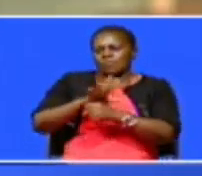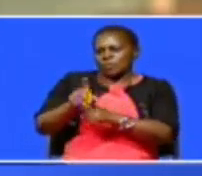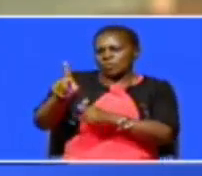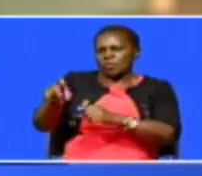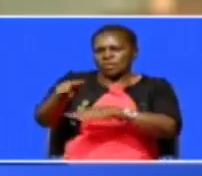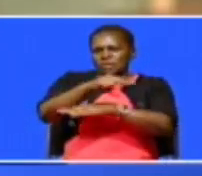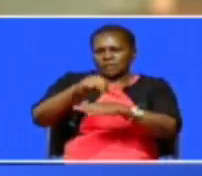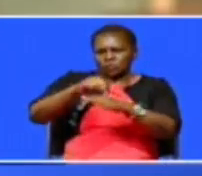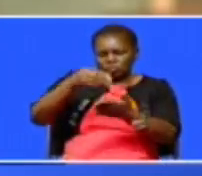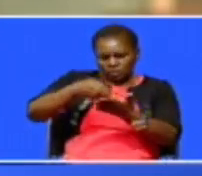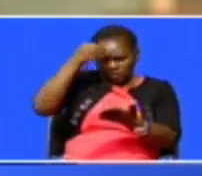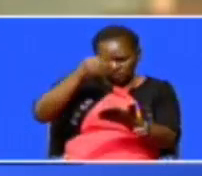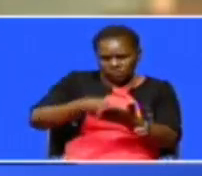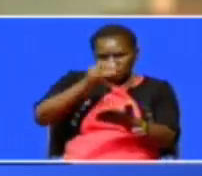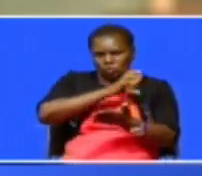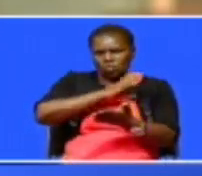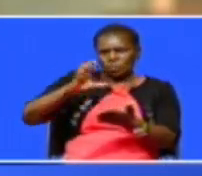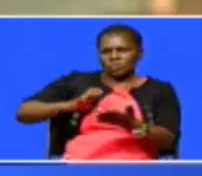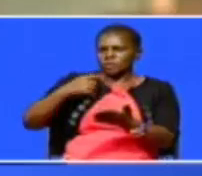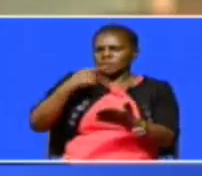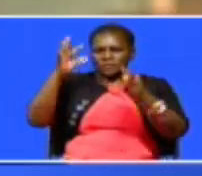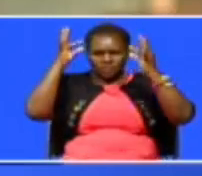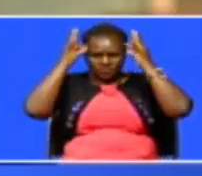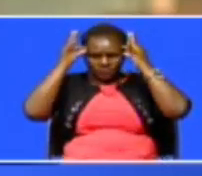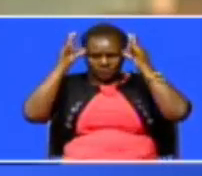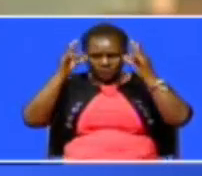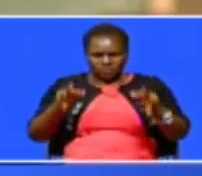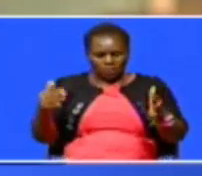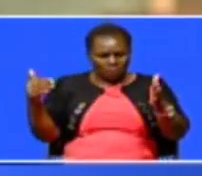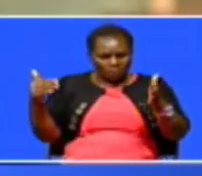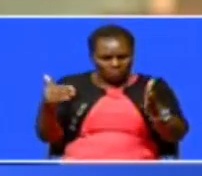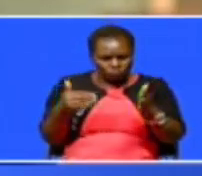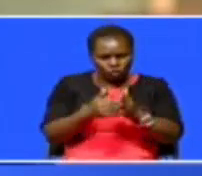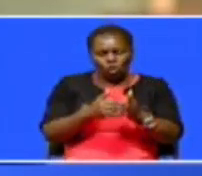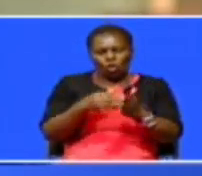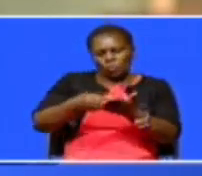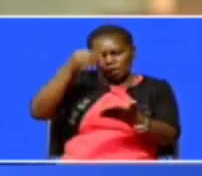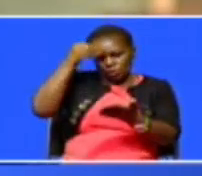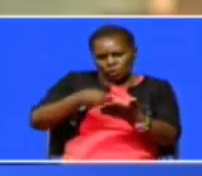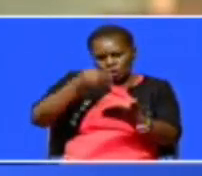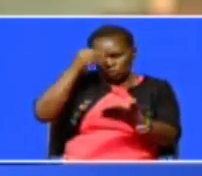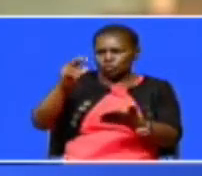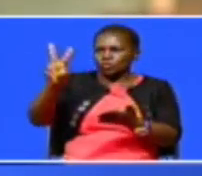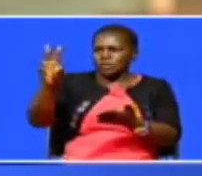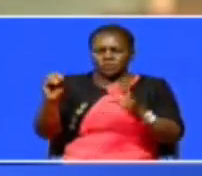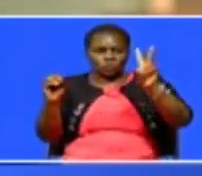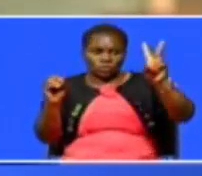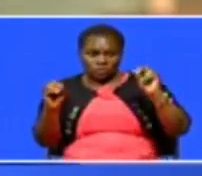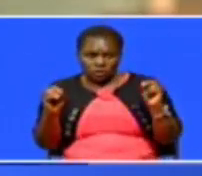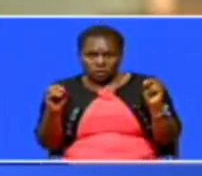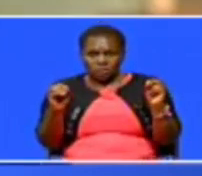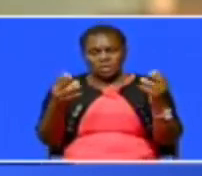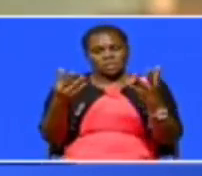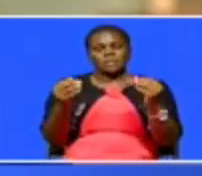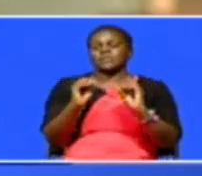COVID-19 National Education Response Committee says the decision to suspend the entire 2020 academic calendar for basic education was